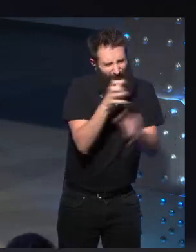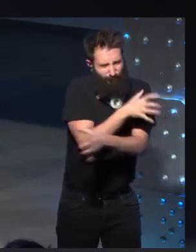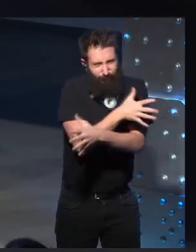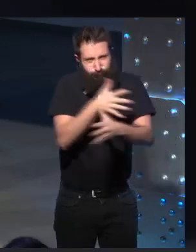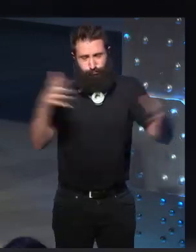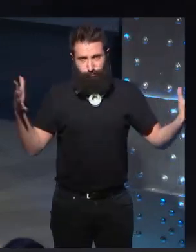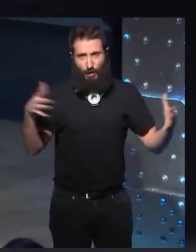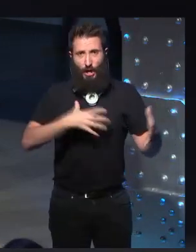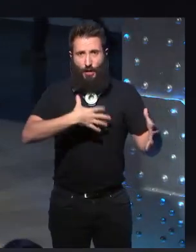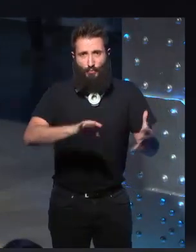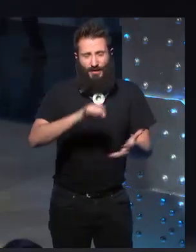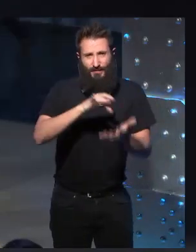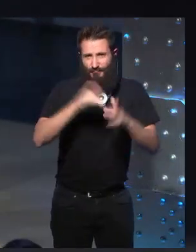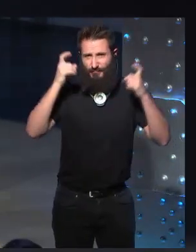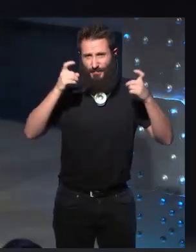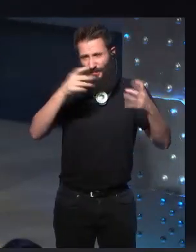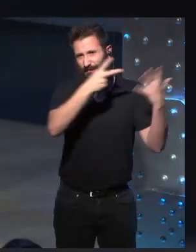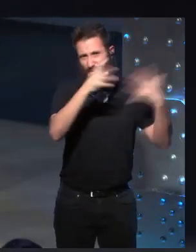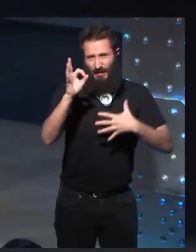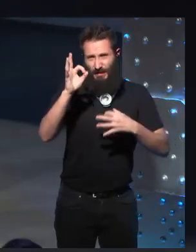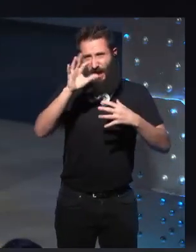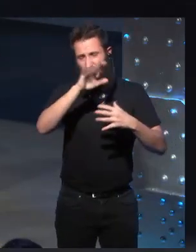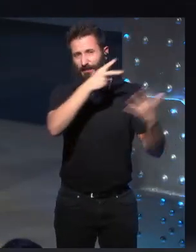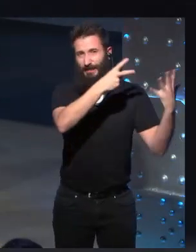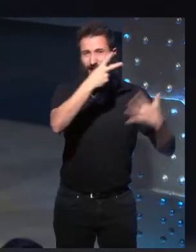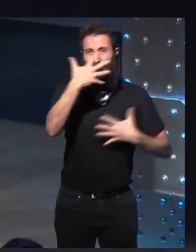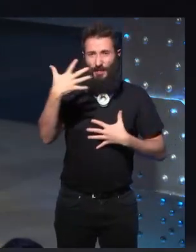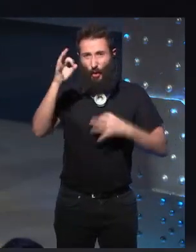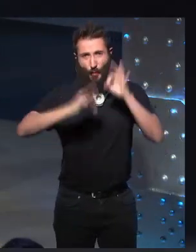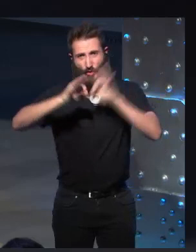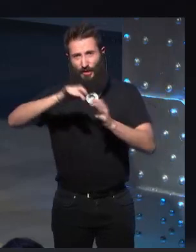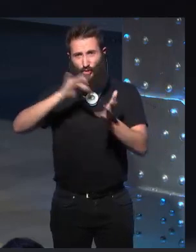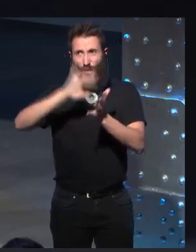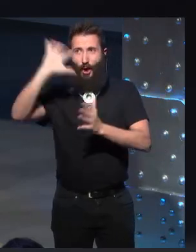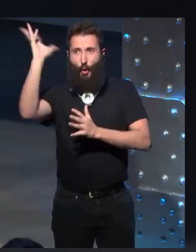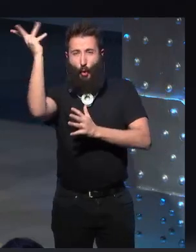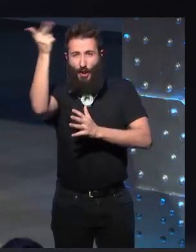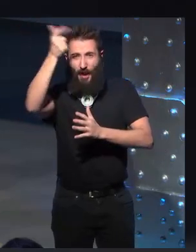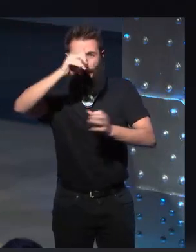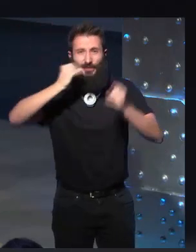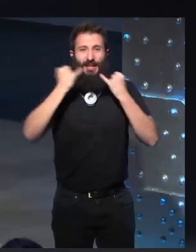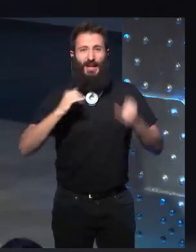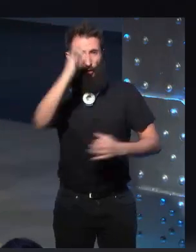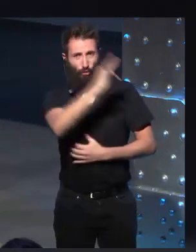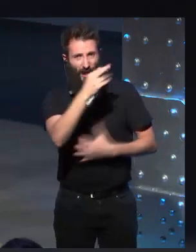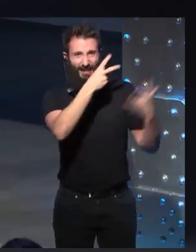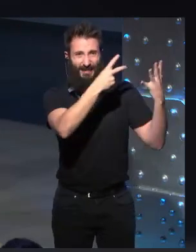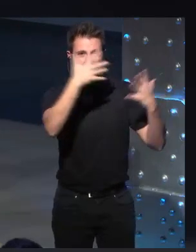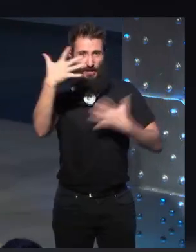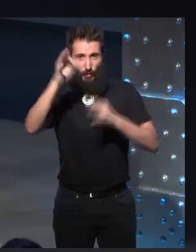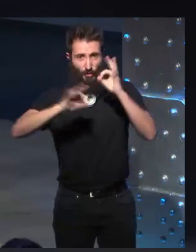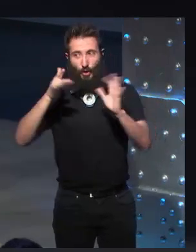about 75% of the total energy of our universe. You may think, oh, that's okay, we know 25% of the rest.